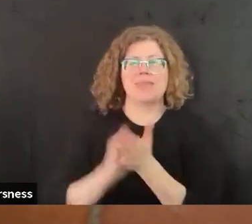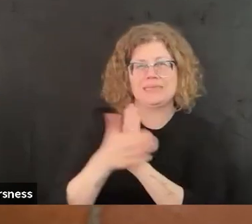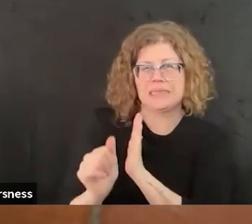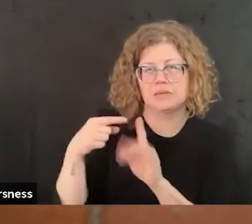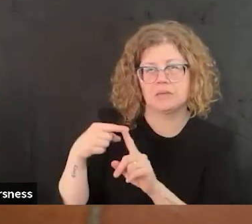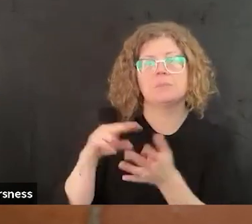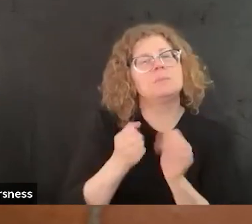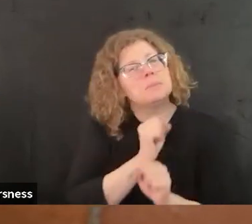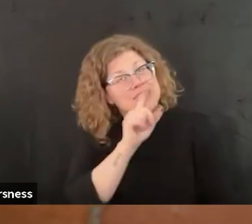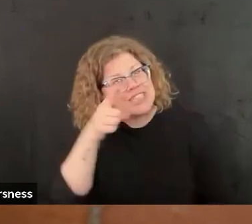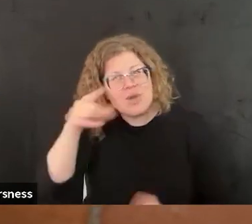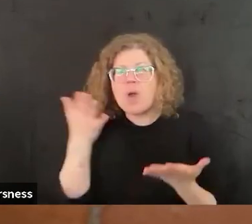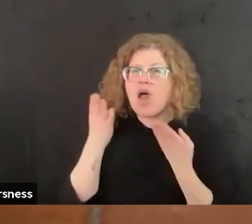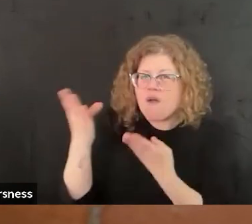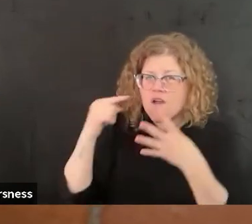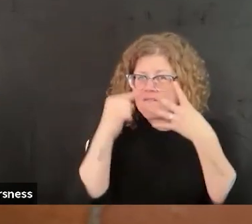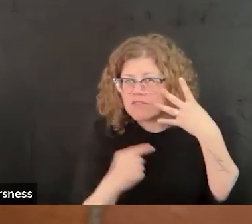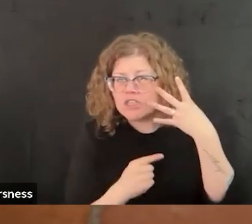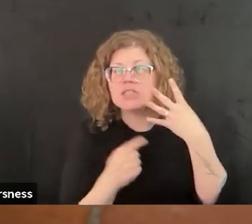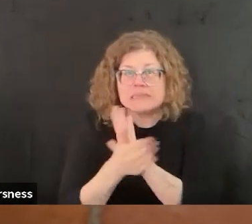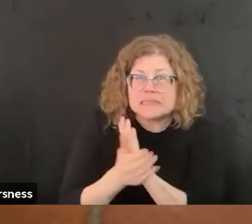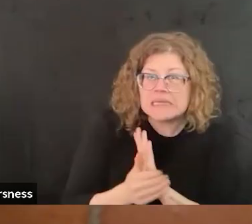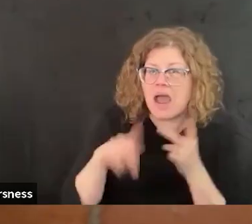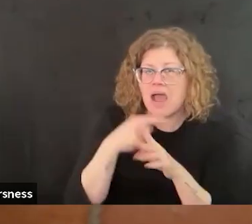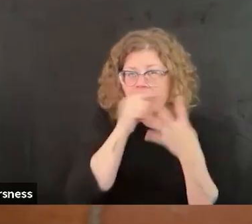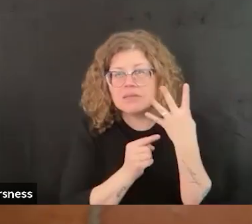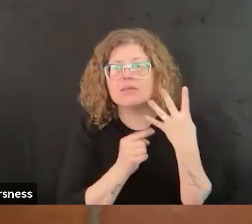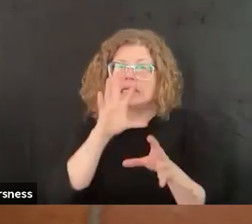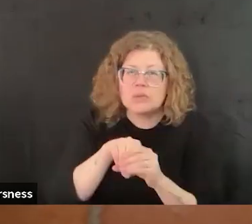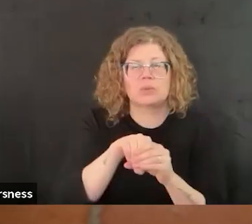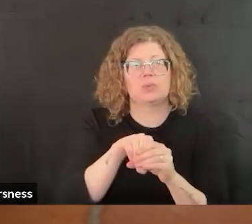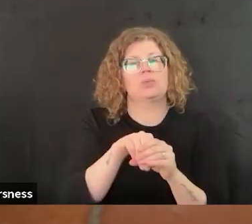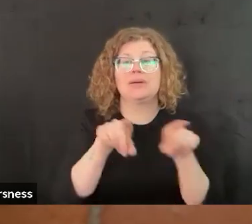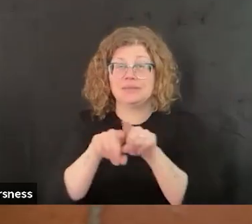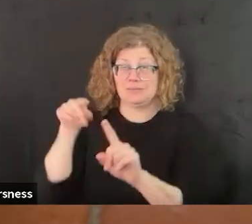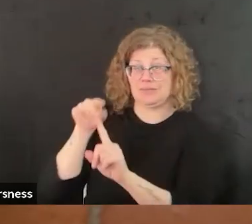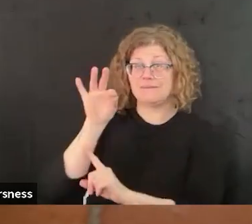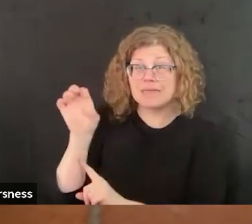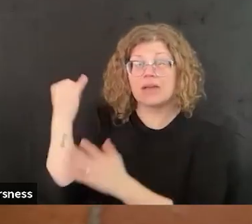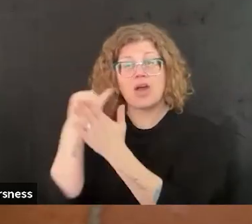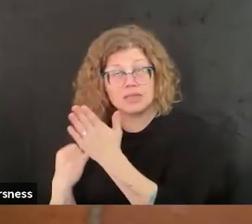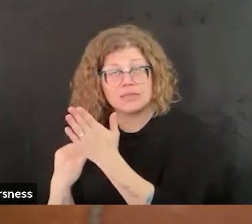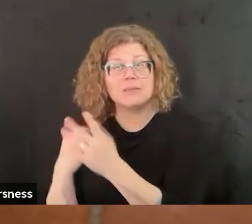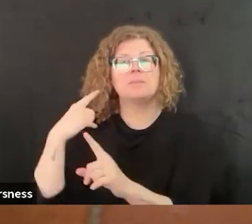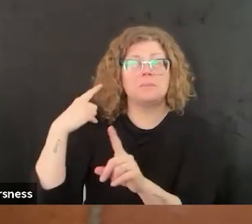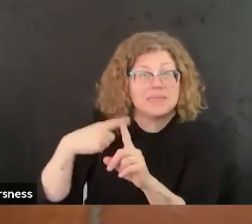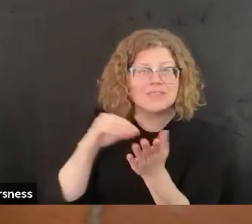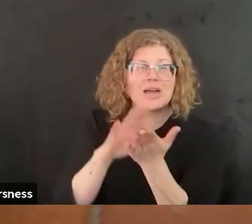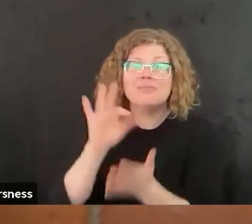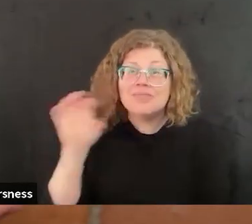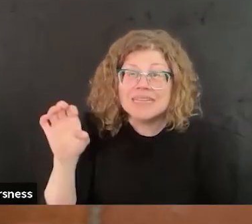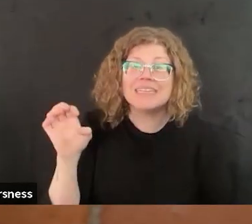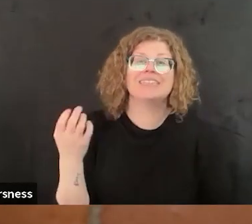make sure that each task that you do as an artist is included within the budget separately from the artist fee, which again